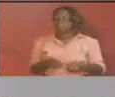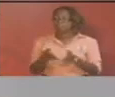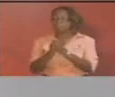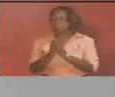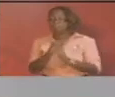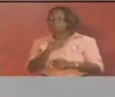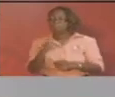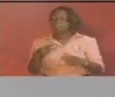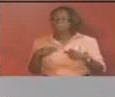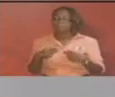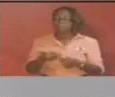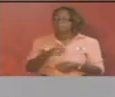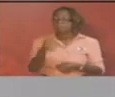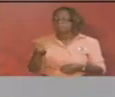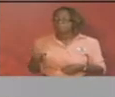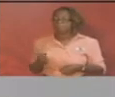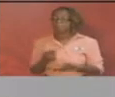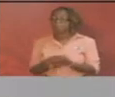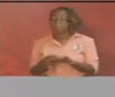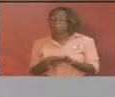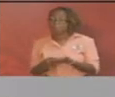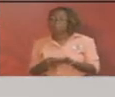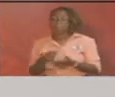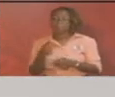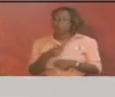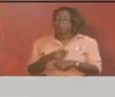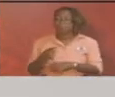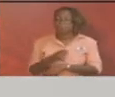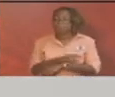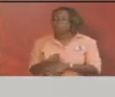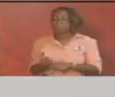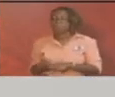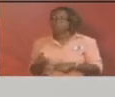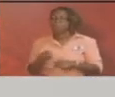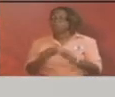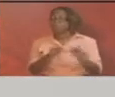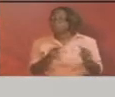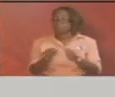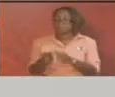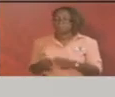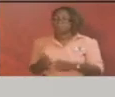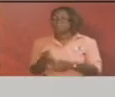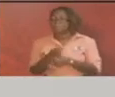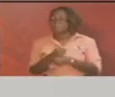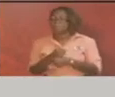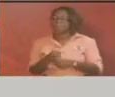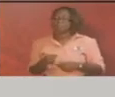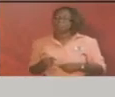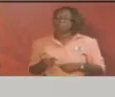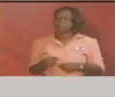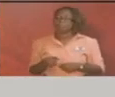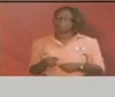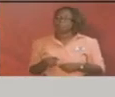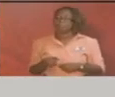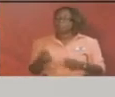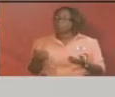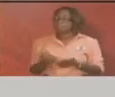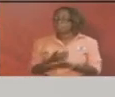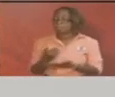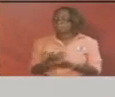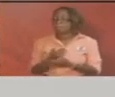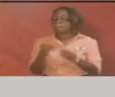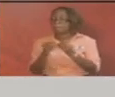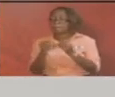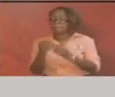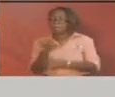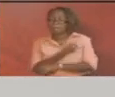so I think there was the Honorable Minister would have said end of March, thereabouts, is our timeline. We haven't received